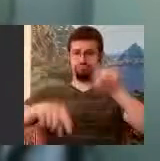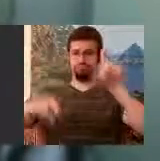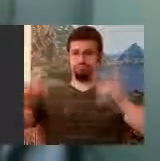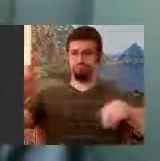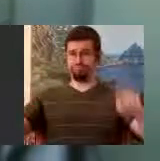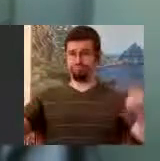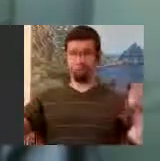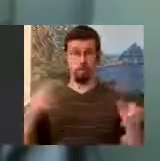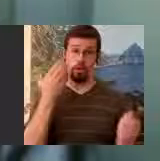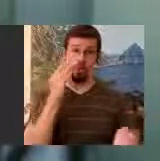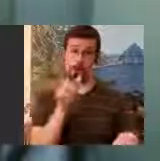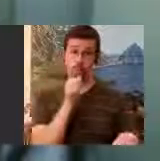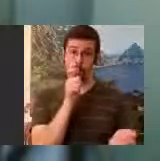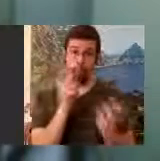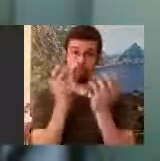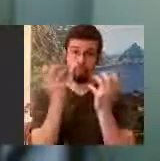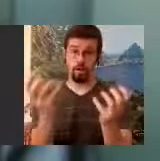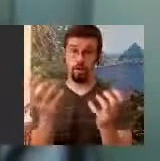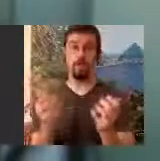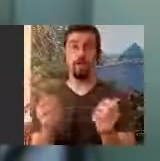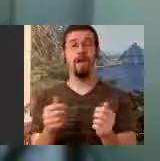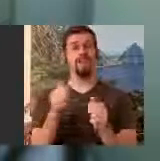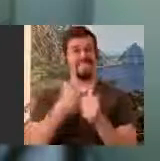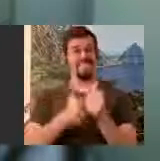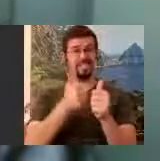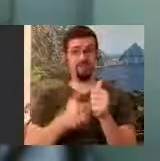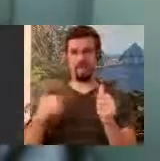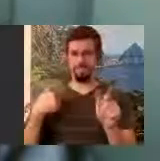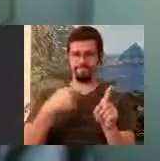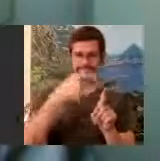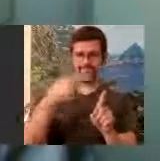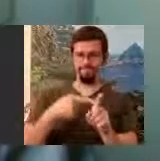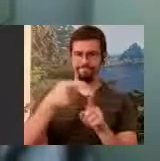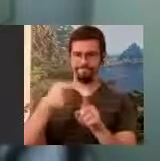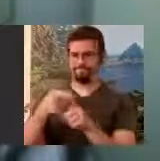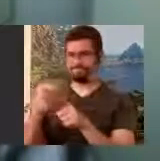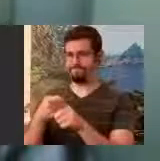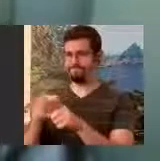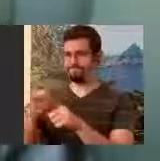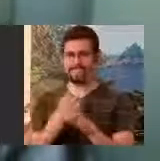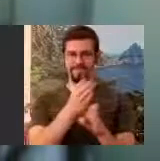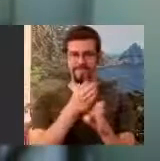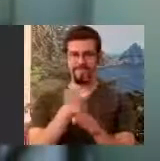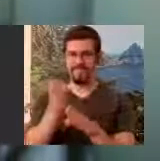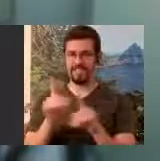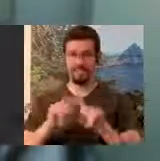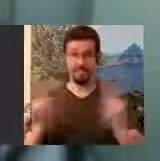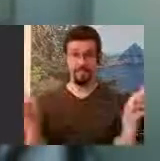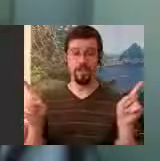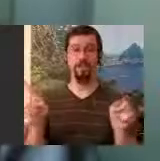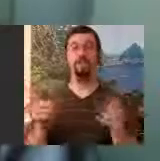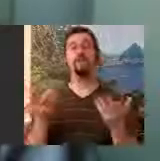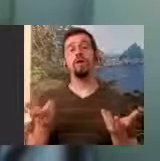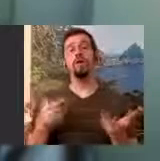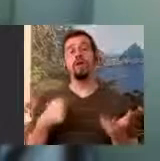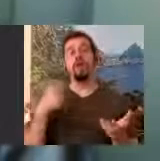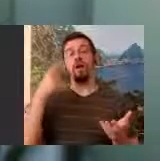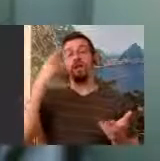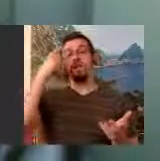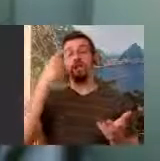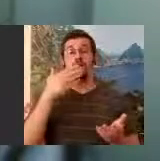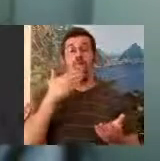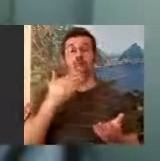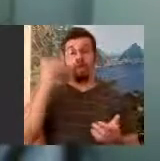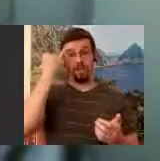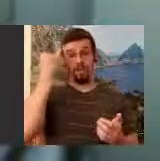think it's a good idea to realize that essentially this beautiful project may make the day when, just like you can